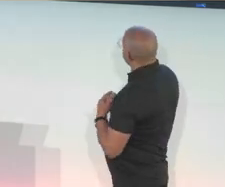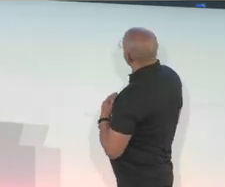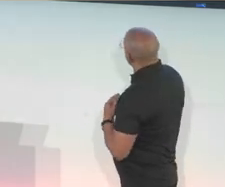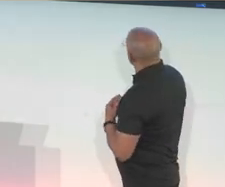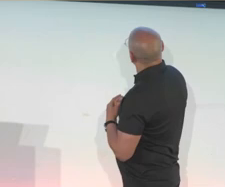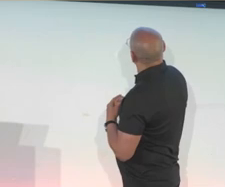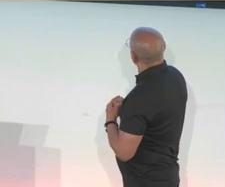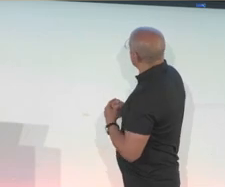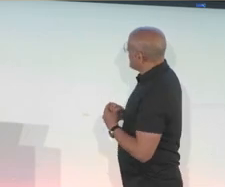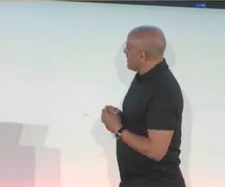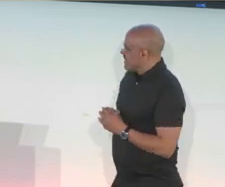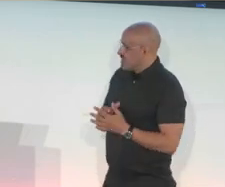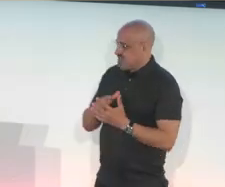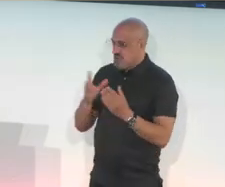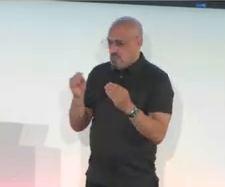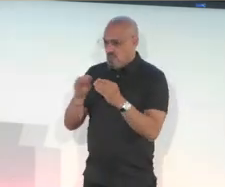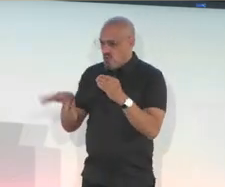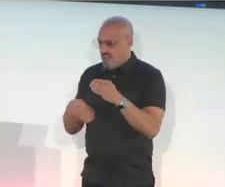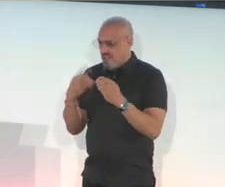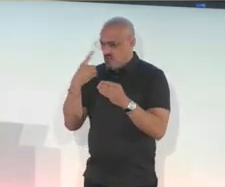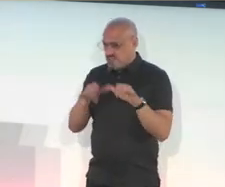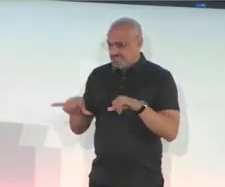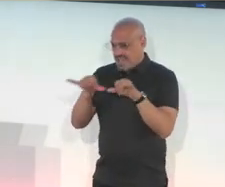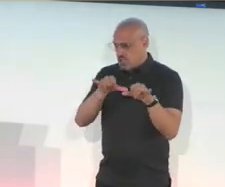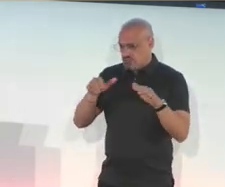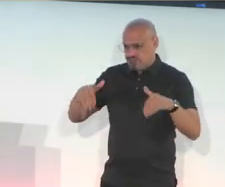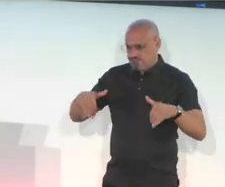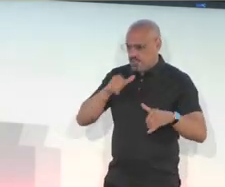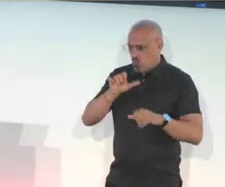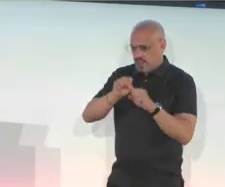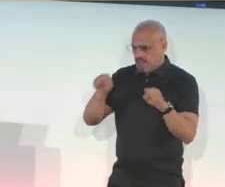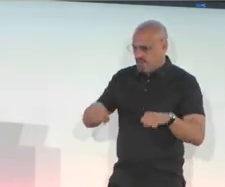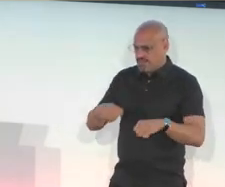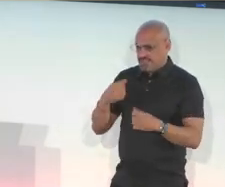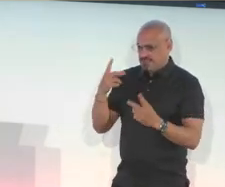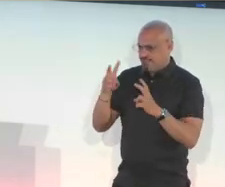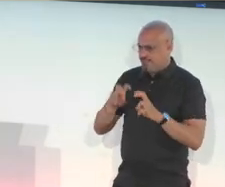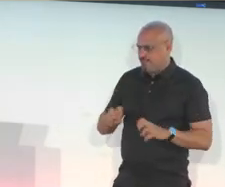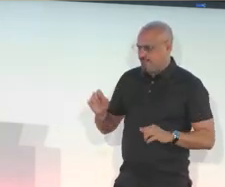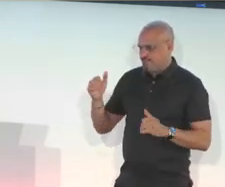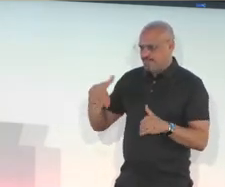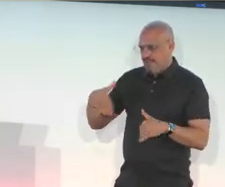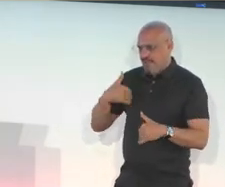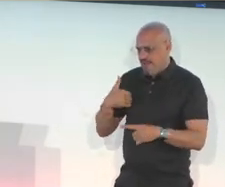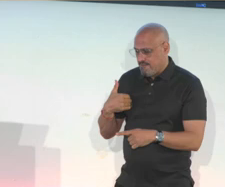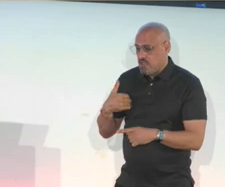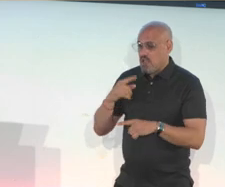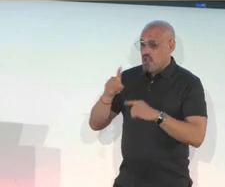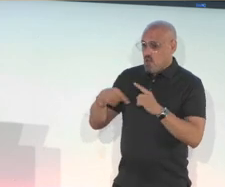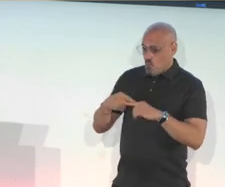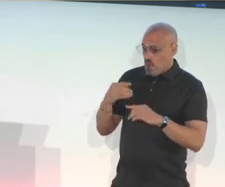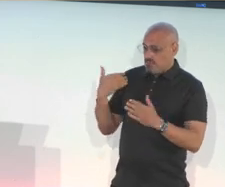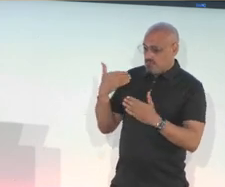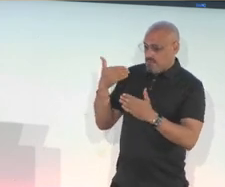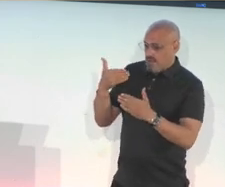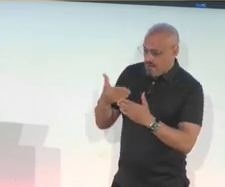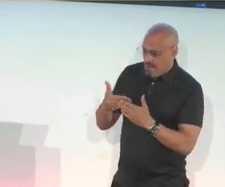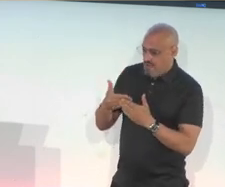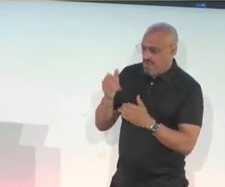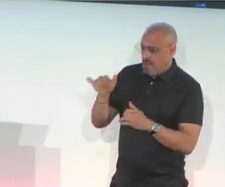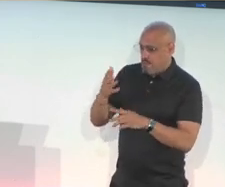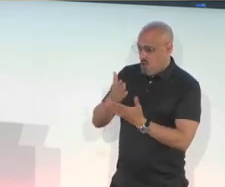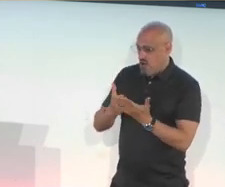I don't really have much to add on standardization because I don't have a system to standardize yet. But once I get to this point, I would like